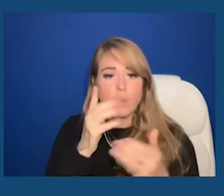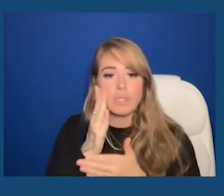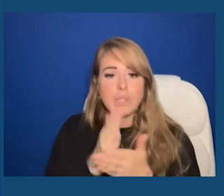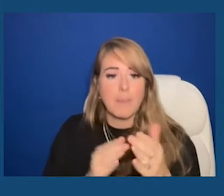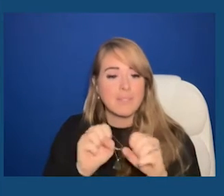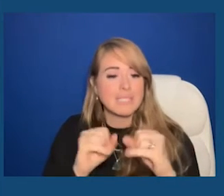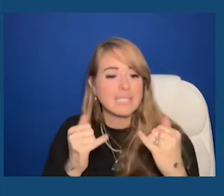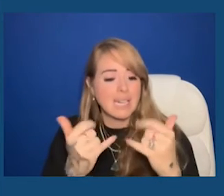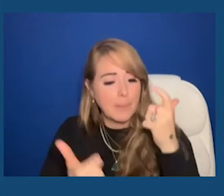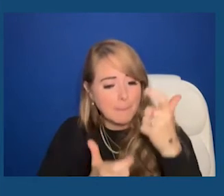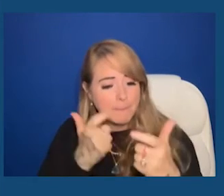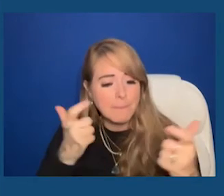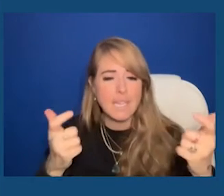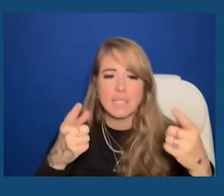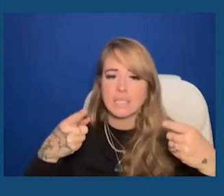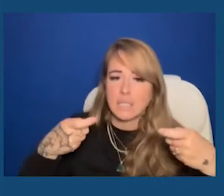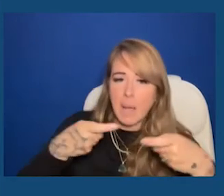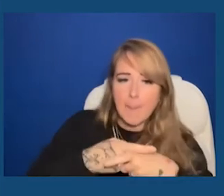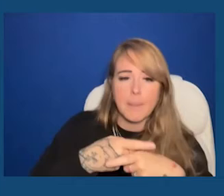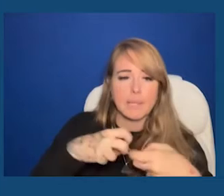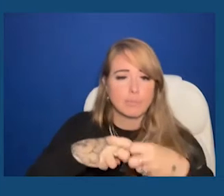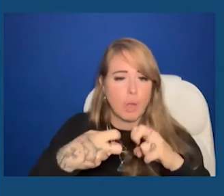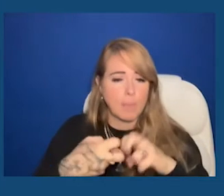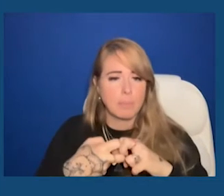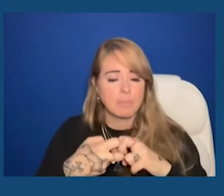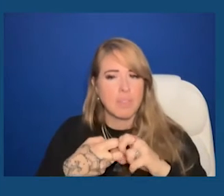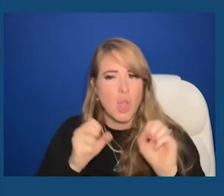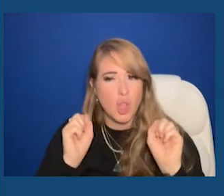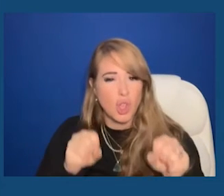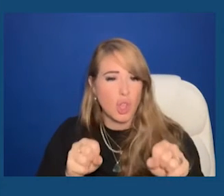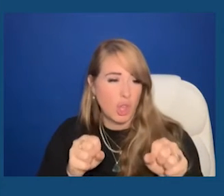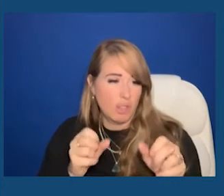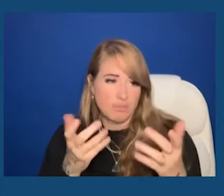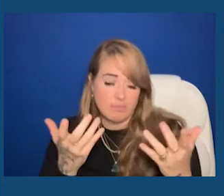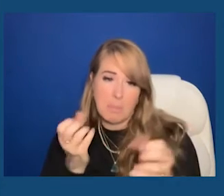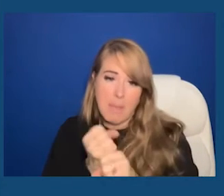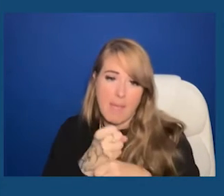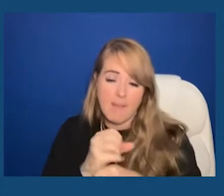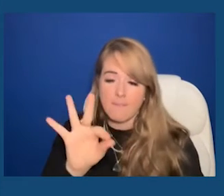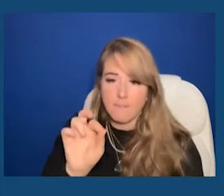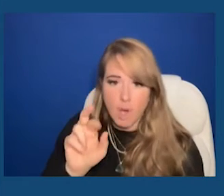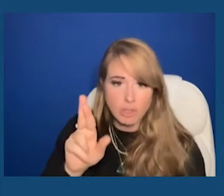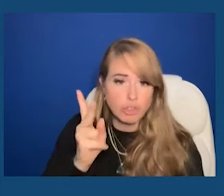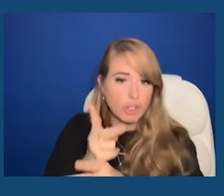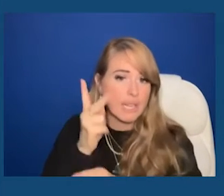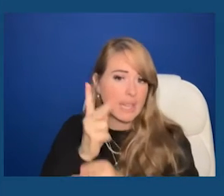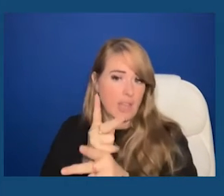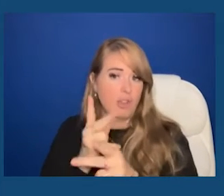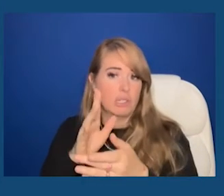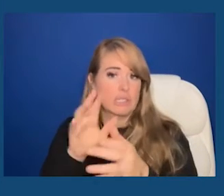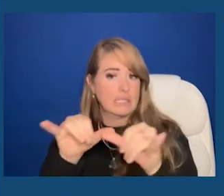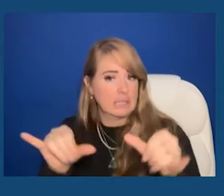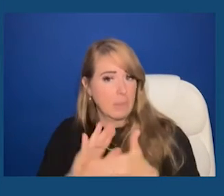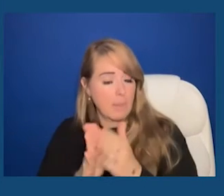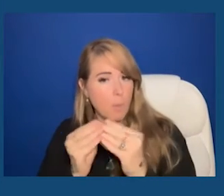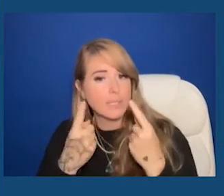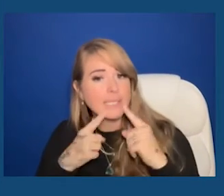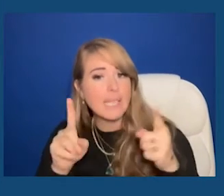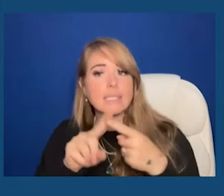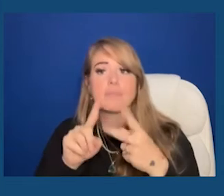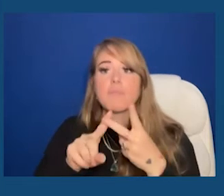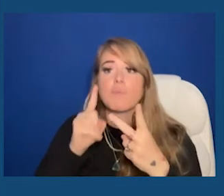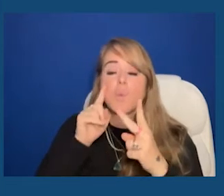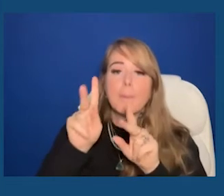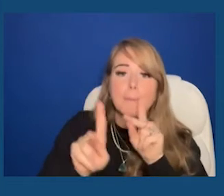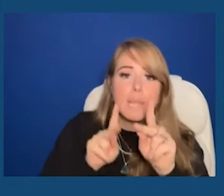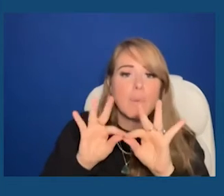most complex problems, how we can make our foster care system more accessible, how we deal with issues that families and people care about. When